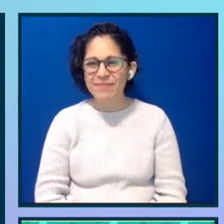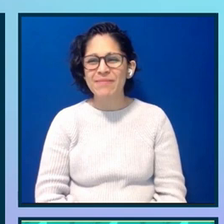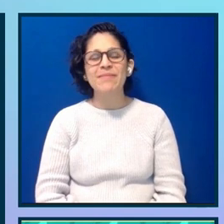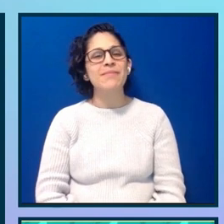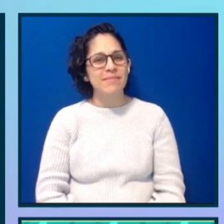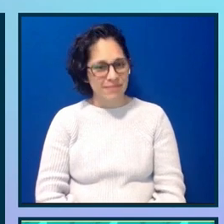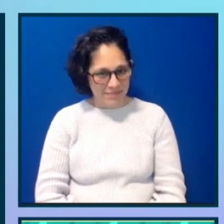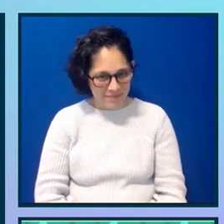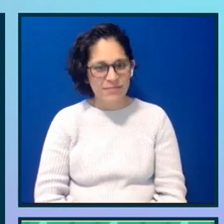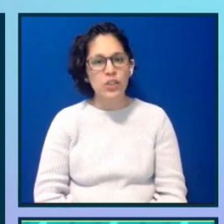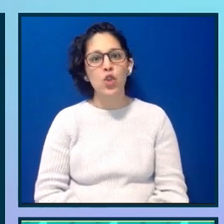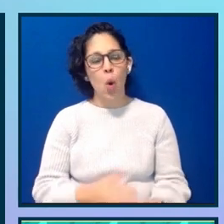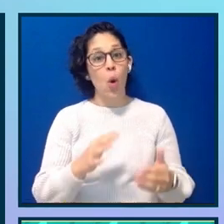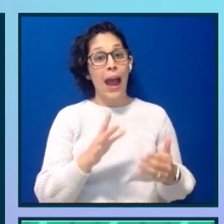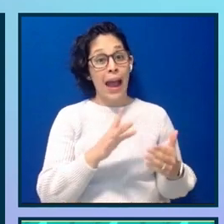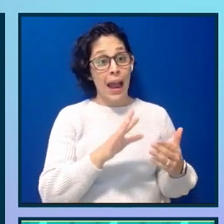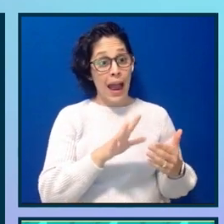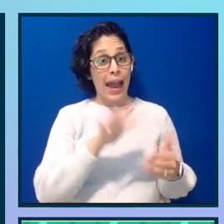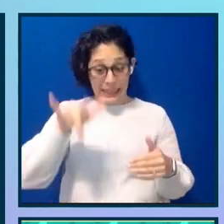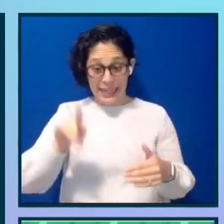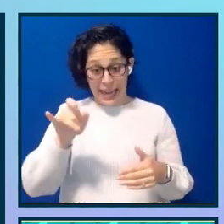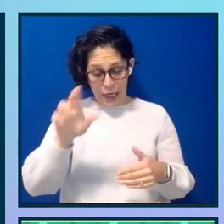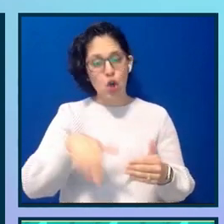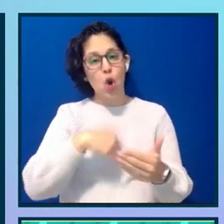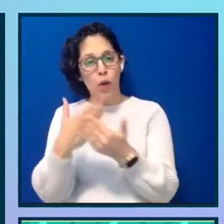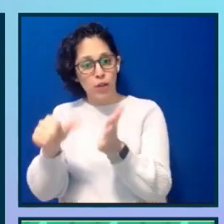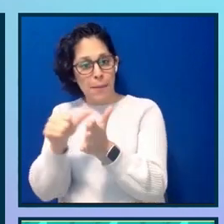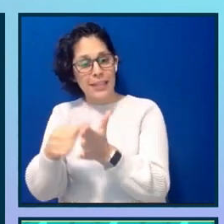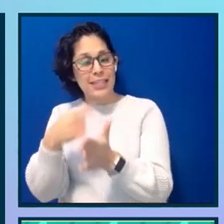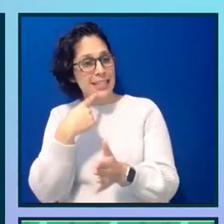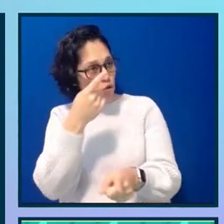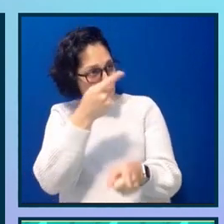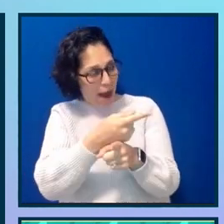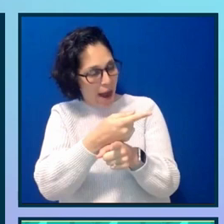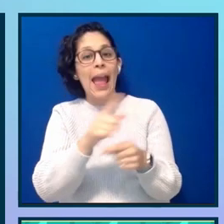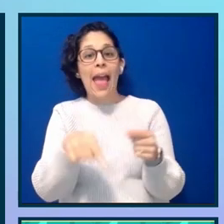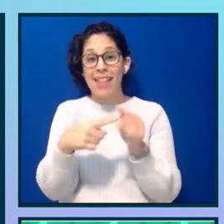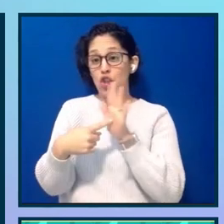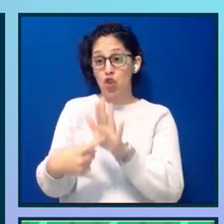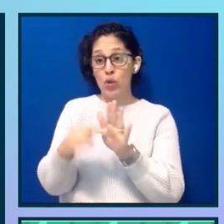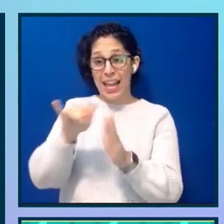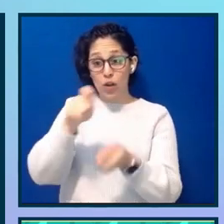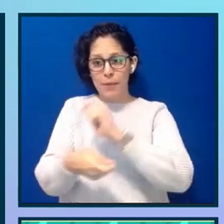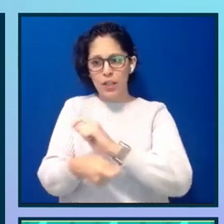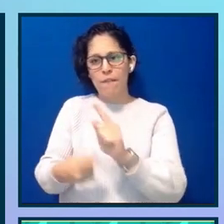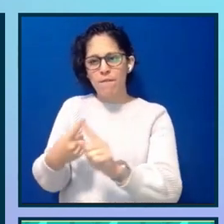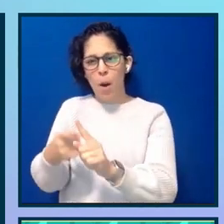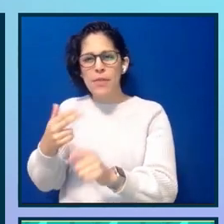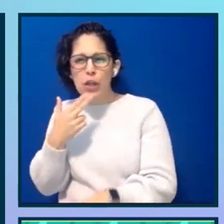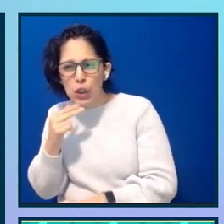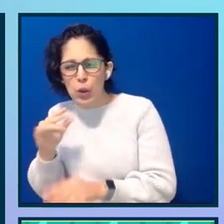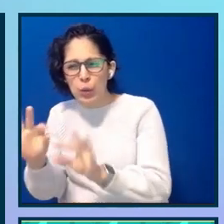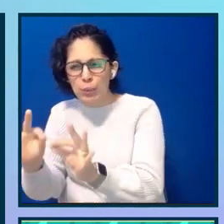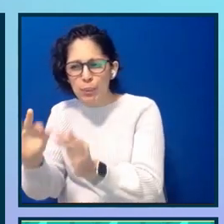I got presented with a page that says I'm right. It shows a transformation from the nerd log to the monstar, and it also helpfully gives me a link for next, so